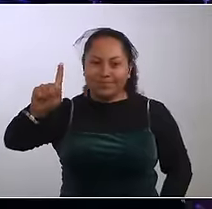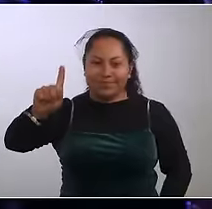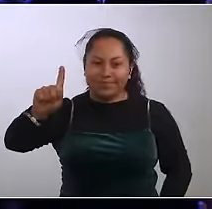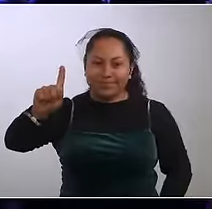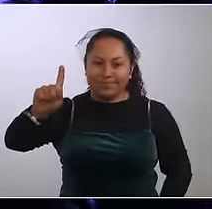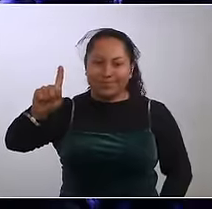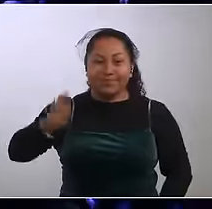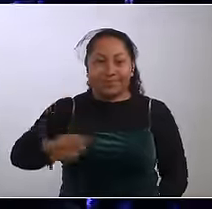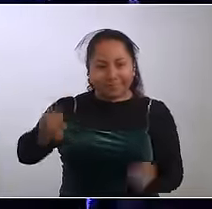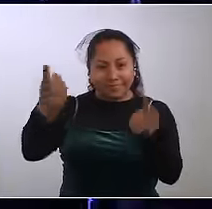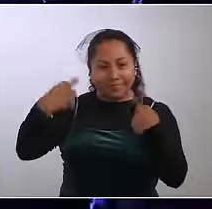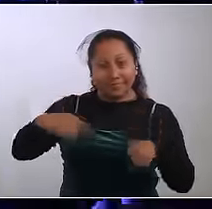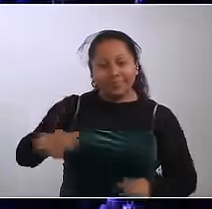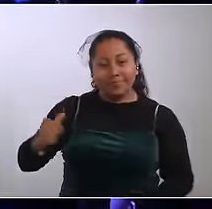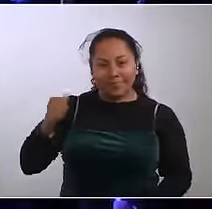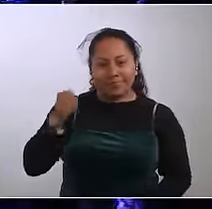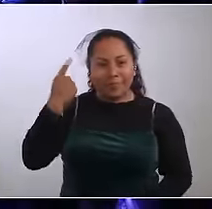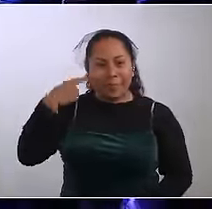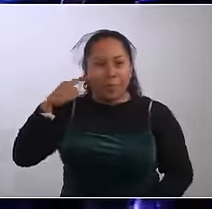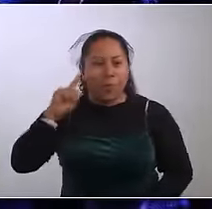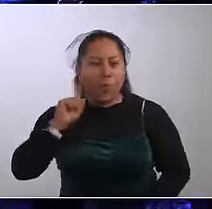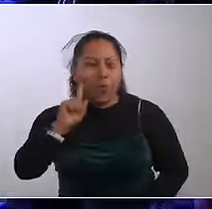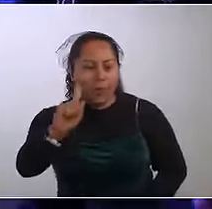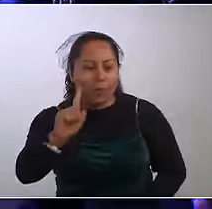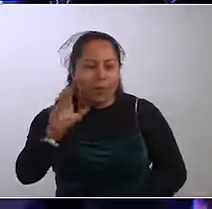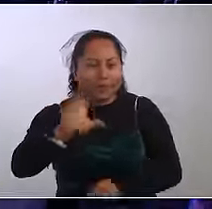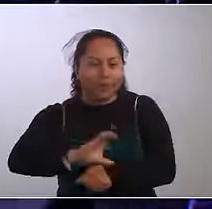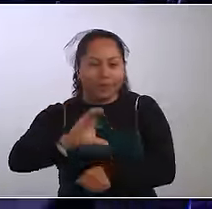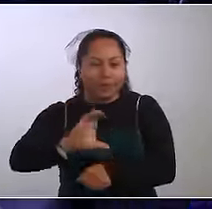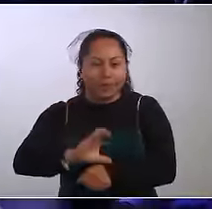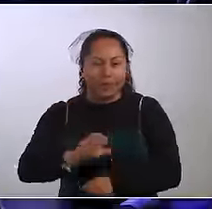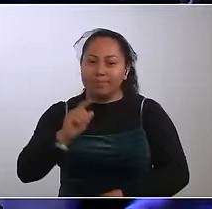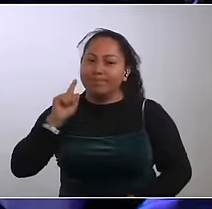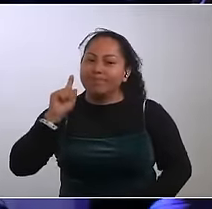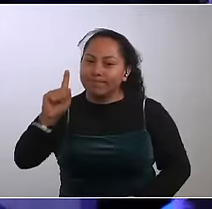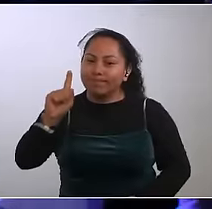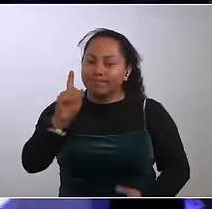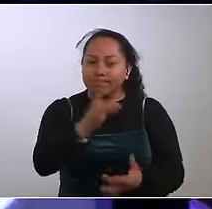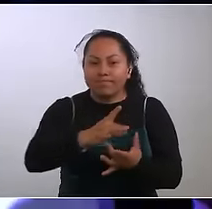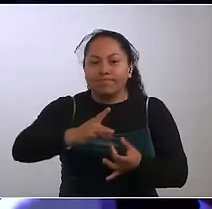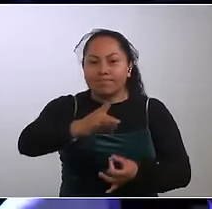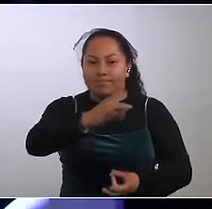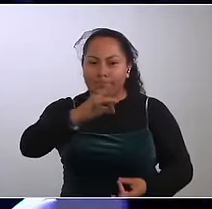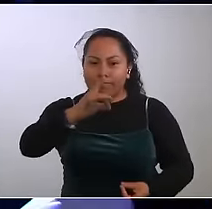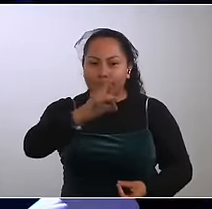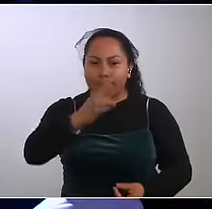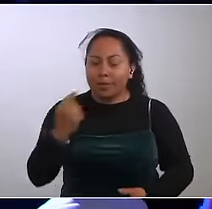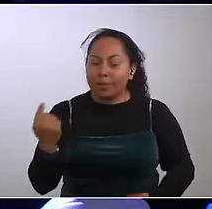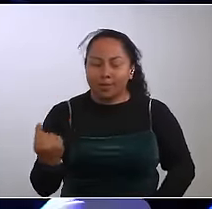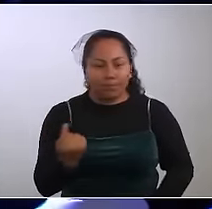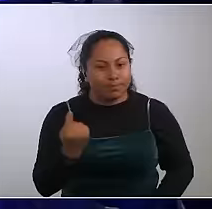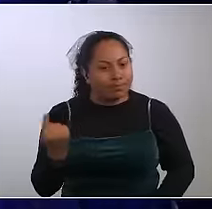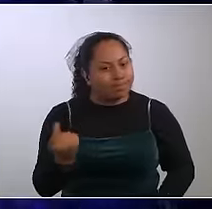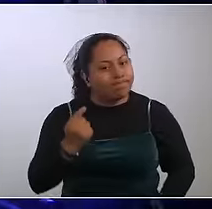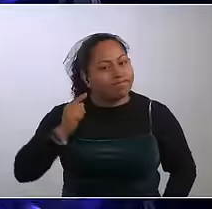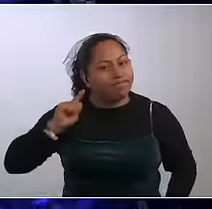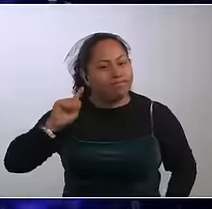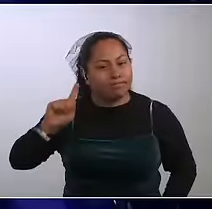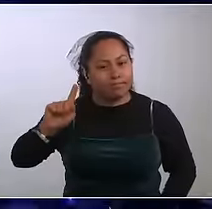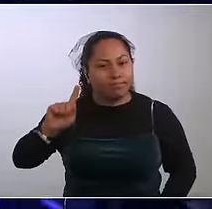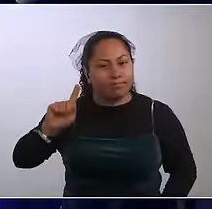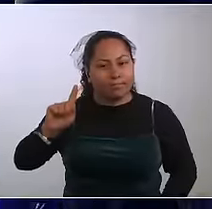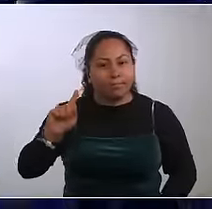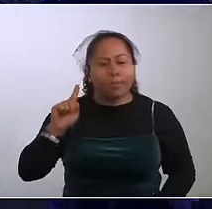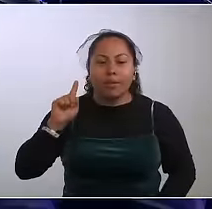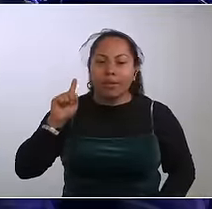He's coming back for one church. Viene por una iglesia. It's got to be one spirit. Tiene que ser un espíritu. It's got to be a single message. Un mensaje singular. It's got to be a